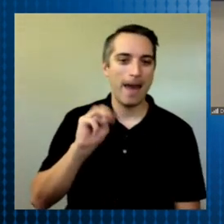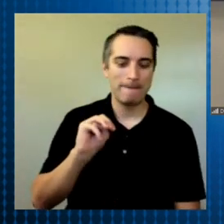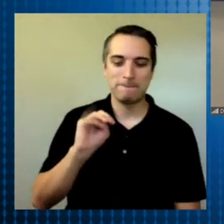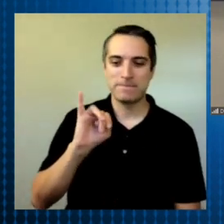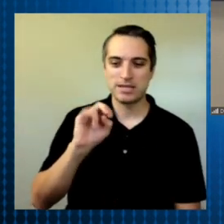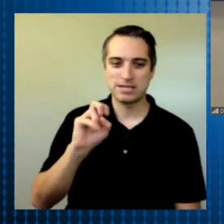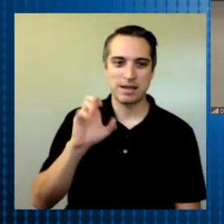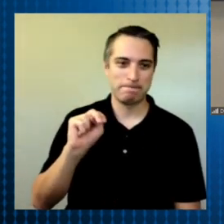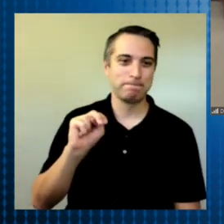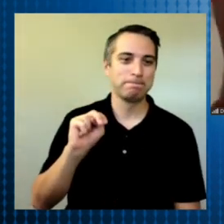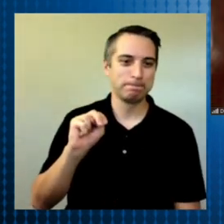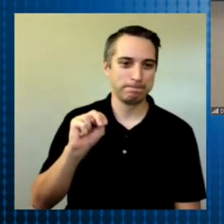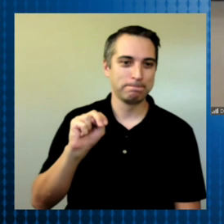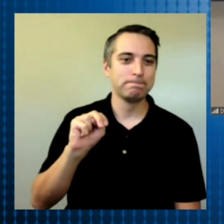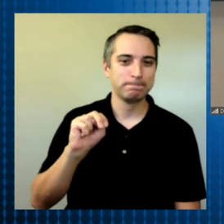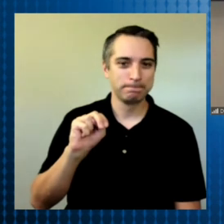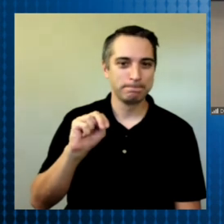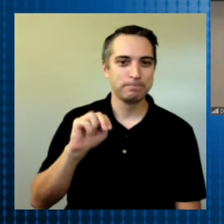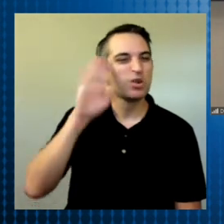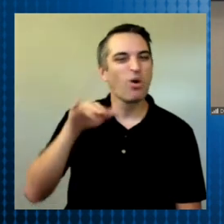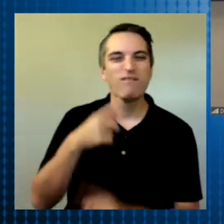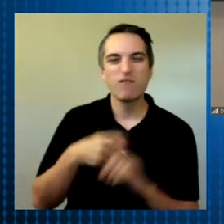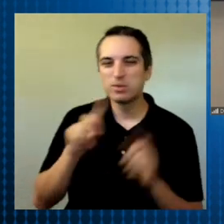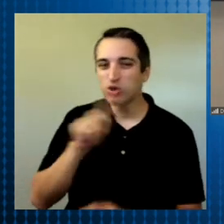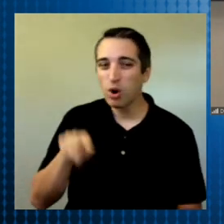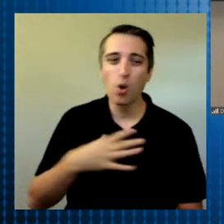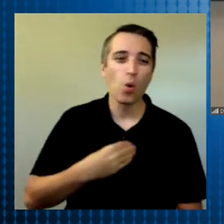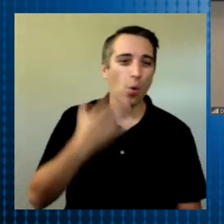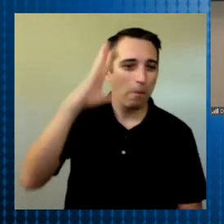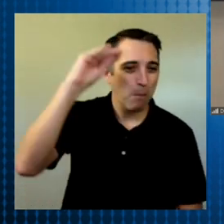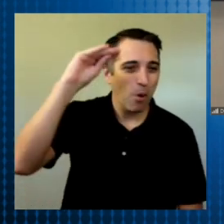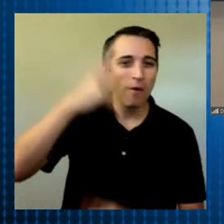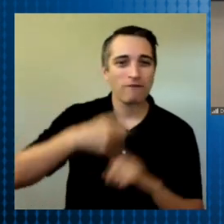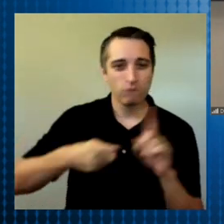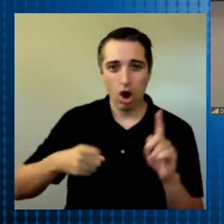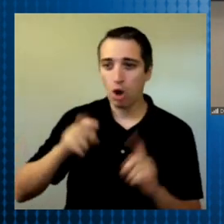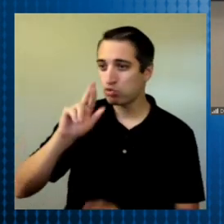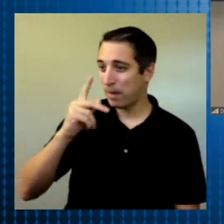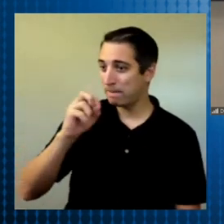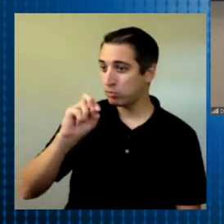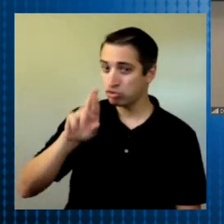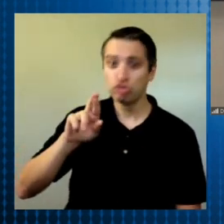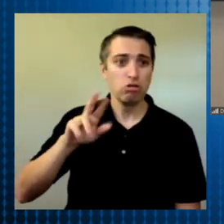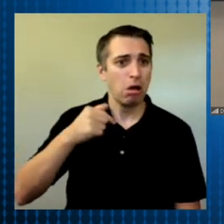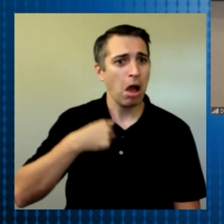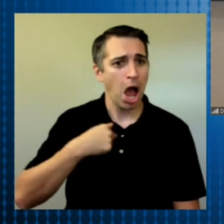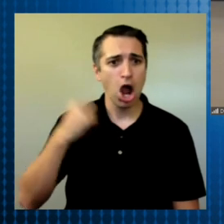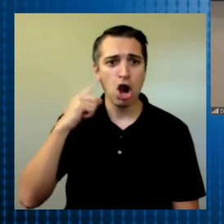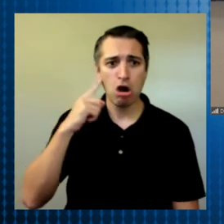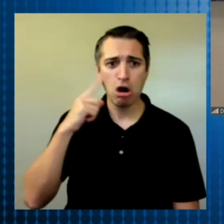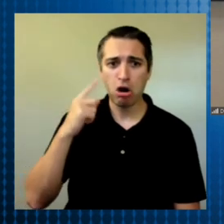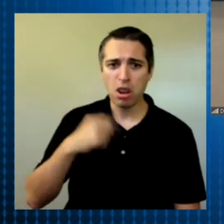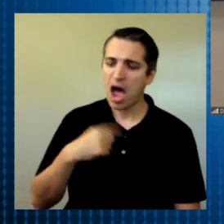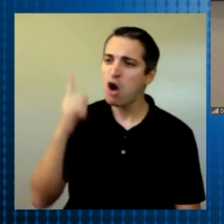hate me yet. Eminem was around Detroit, white boy, rapping. It's pretty good. I'd heard about him. I went to hear him one night. You